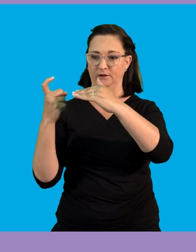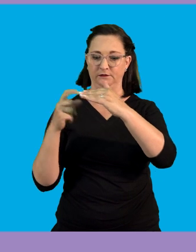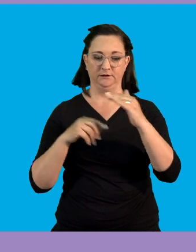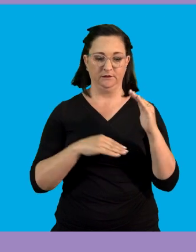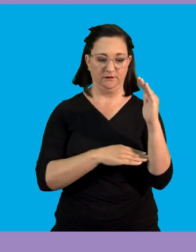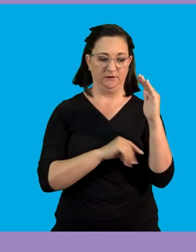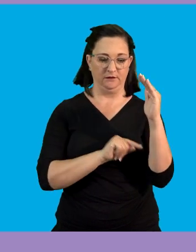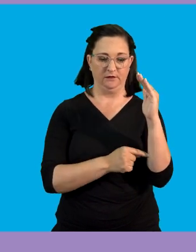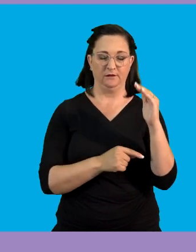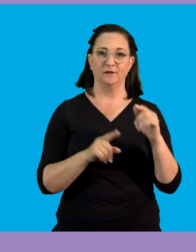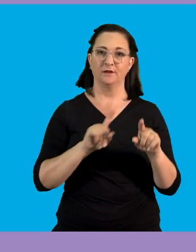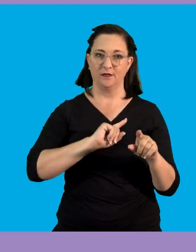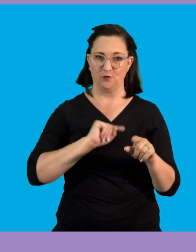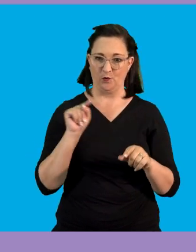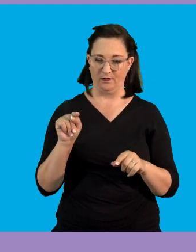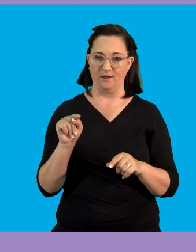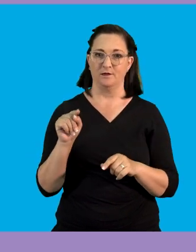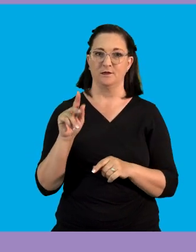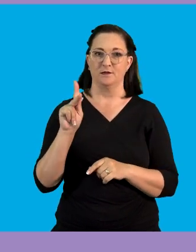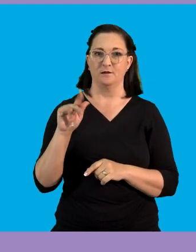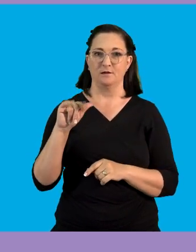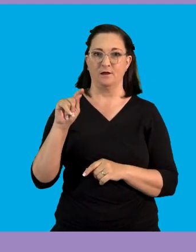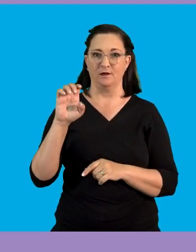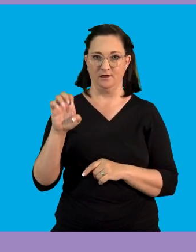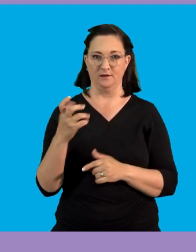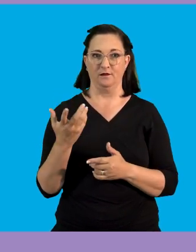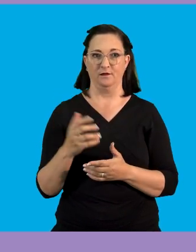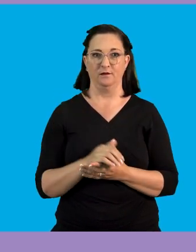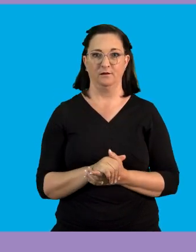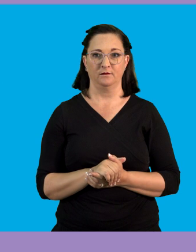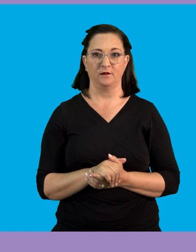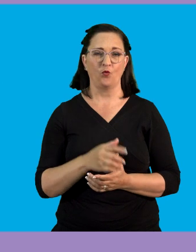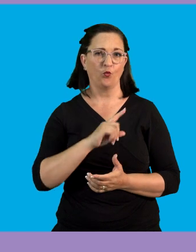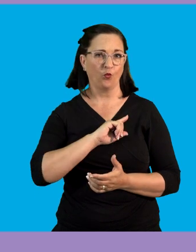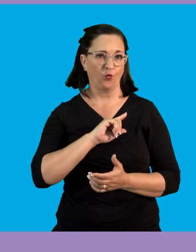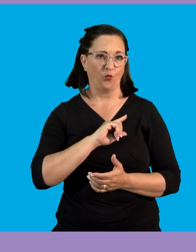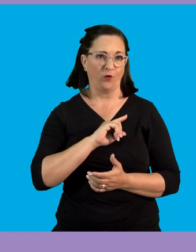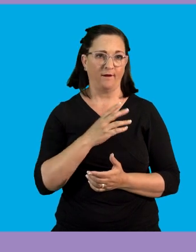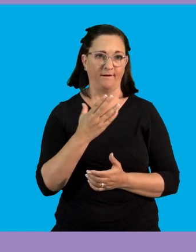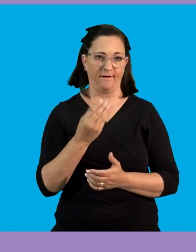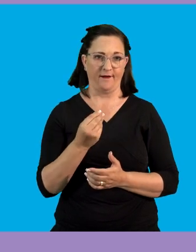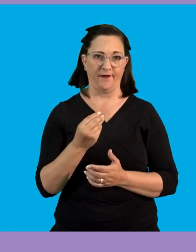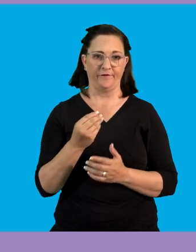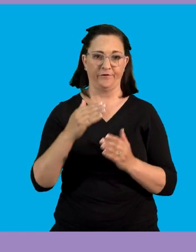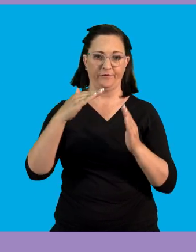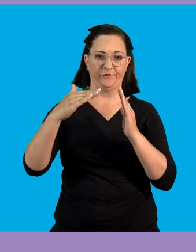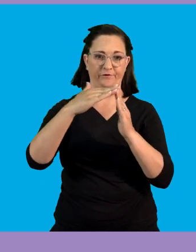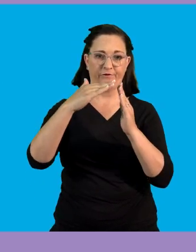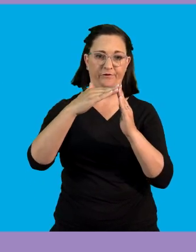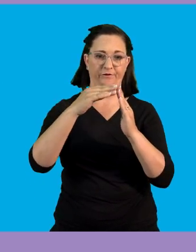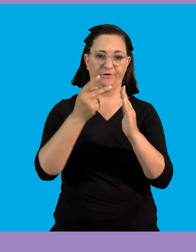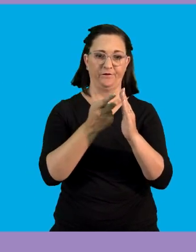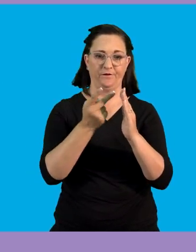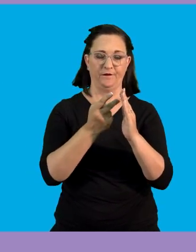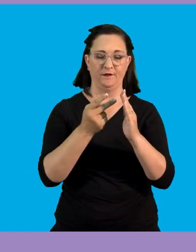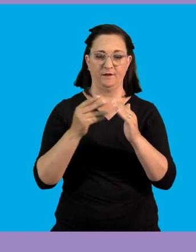equal markings and a vertex, so that would be a kite. And the question would be why? It's because the adjacent